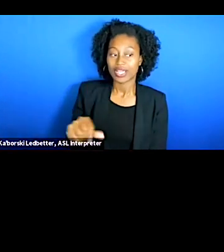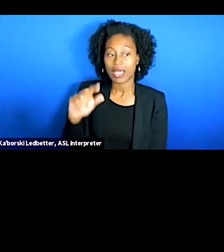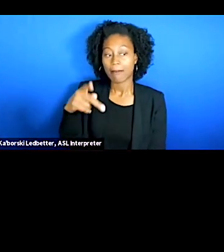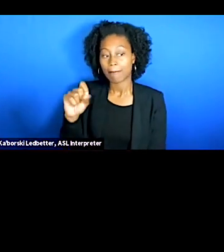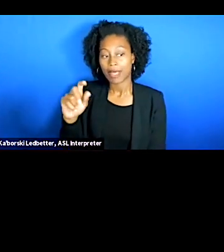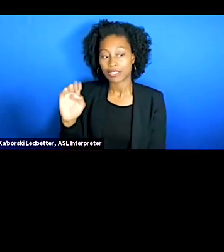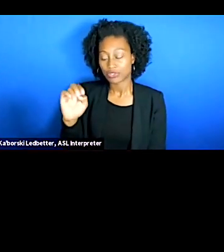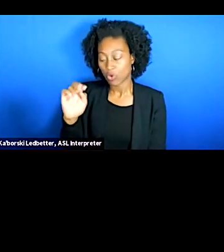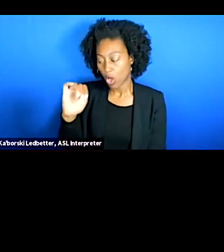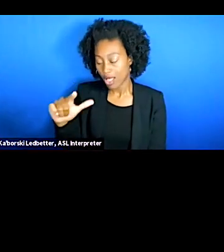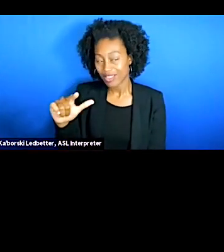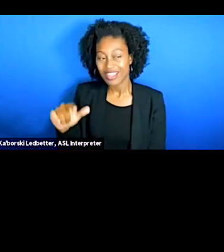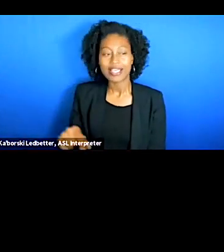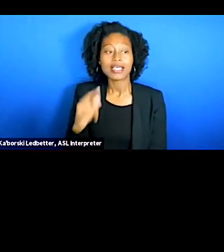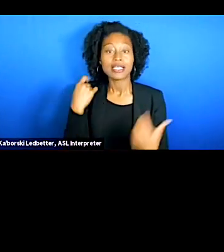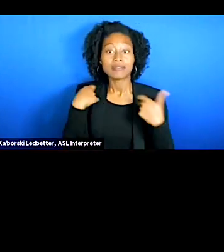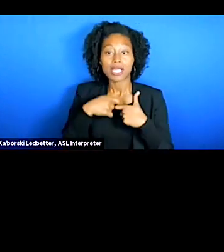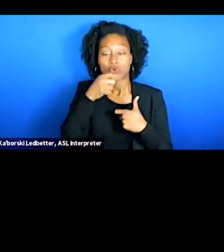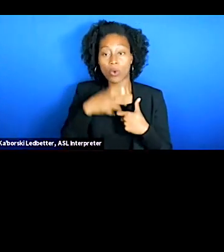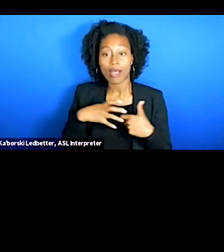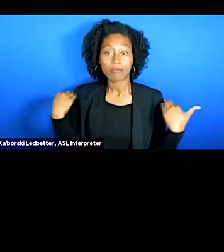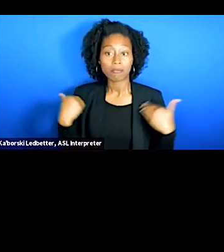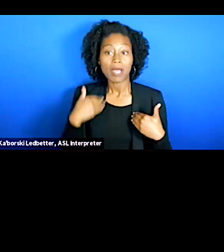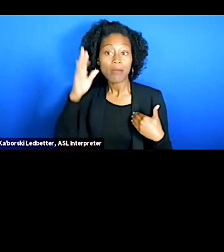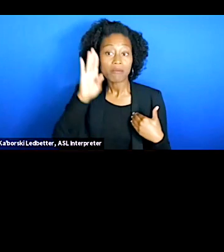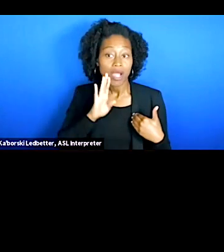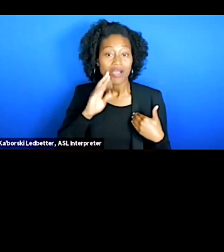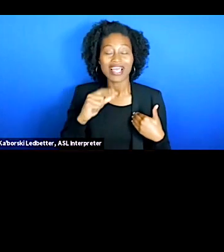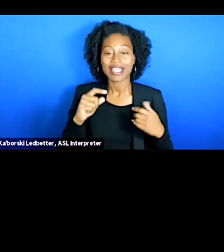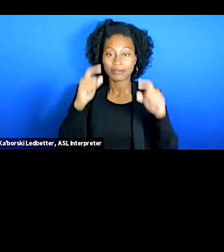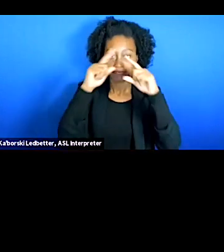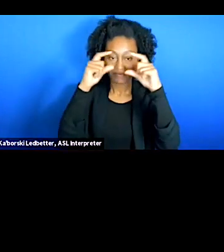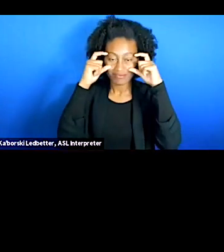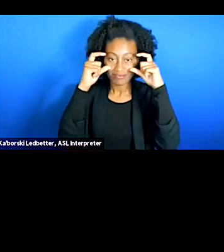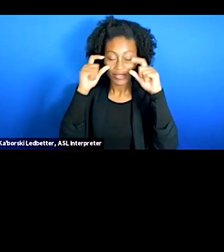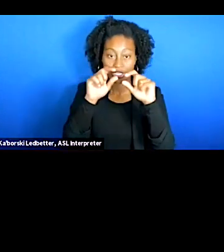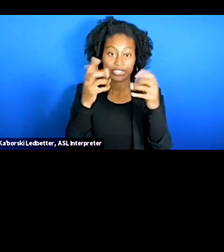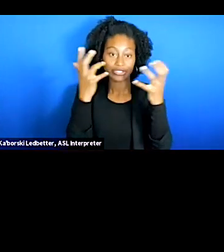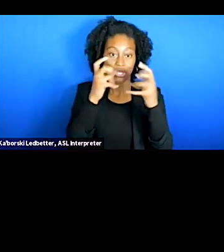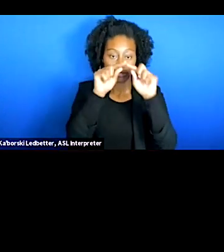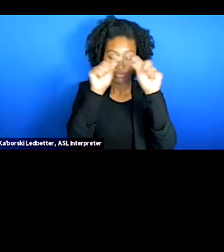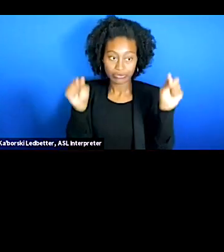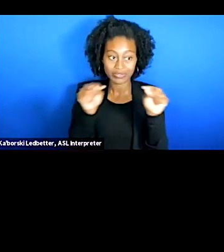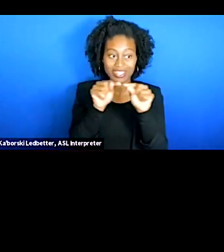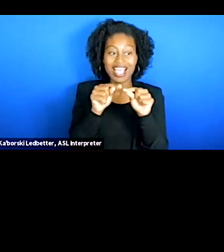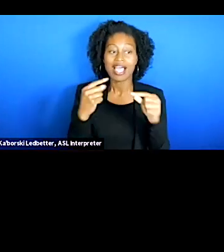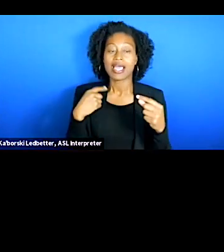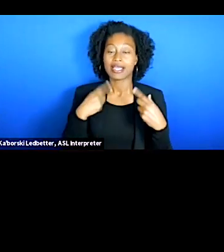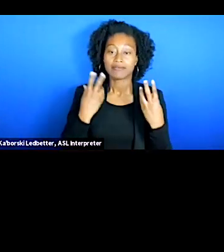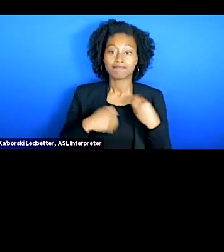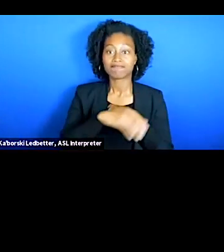with mid-length brown hair and dark-rimmed glasses and a black blazer and paisley scarf.